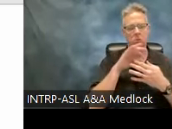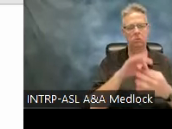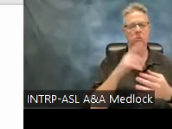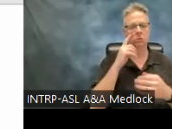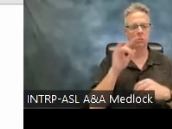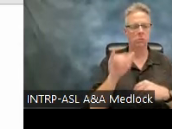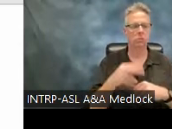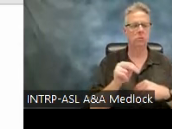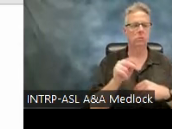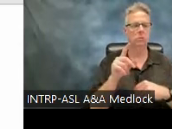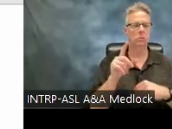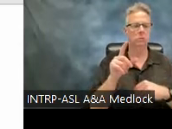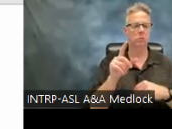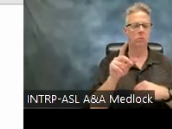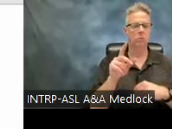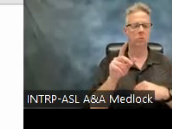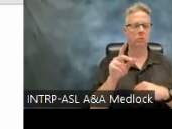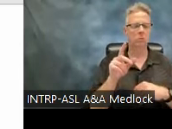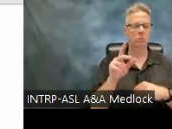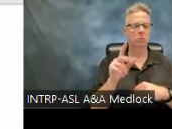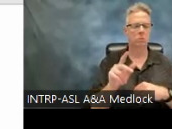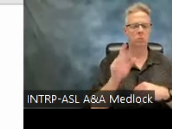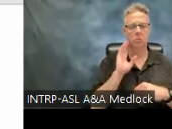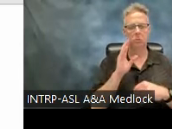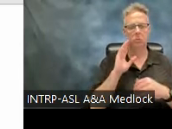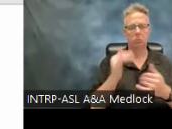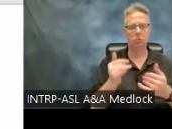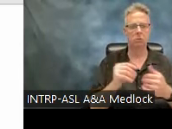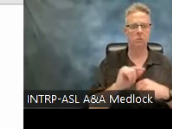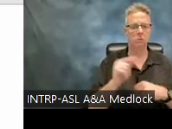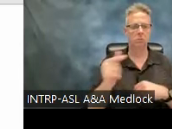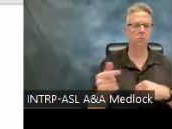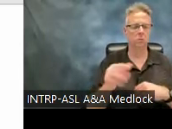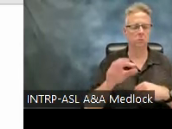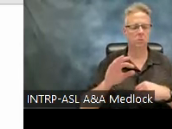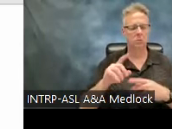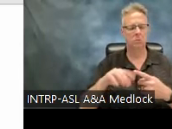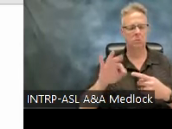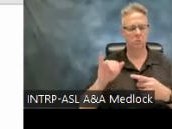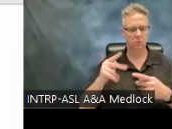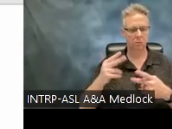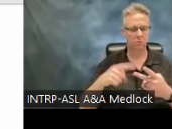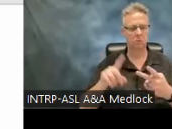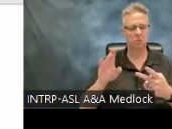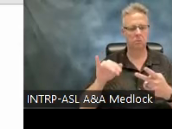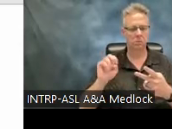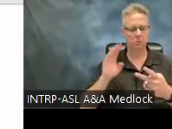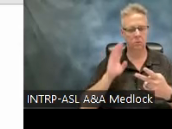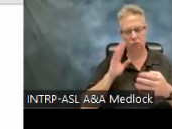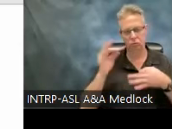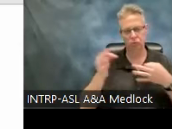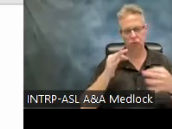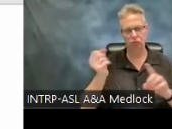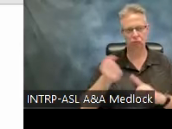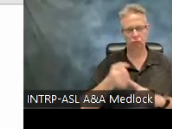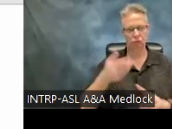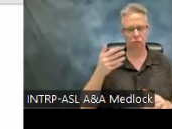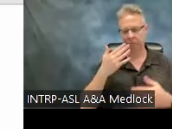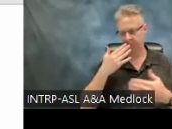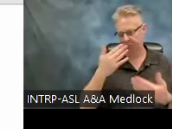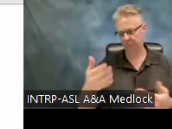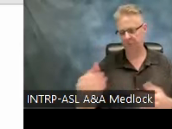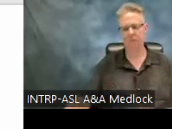January 23rd. I'll now pass it to the co-chairs, Faith and Debbie, to explain the document. Thank you.